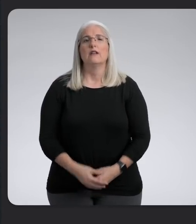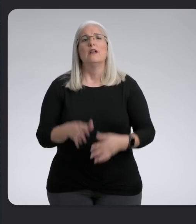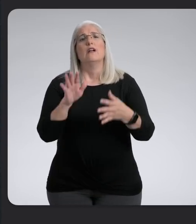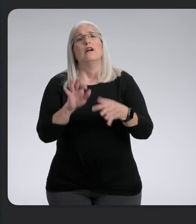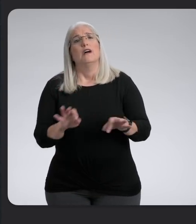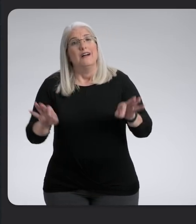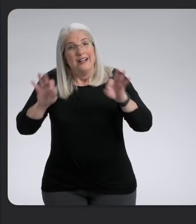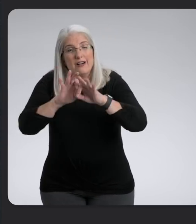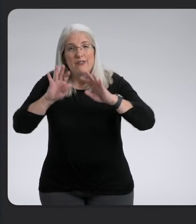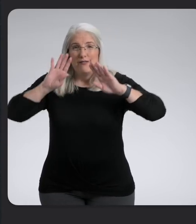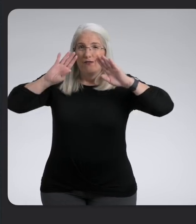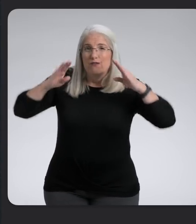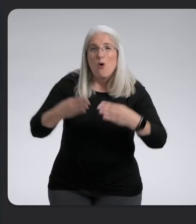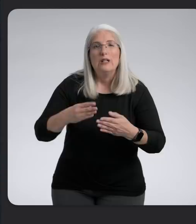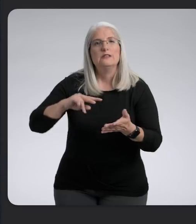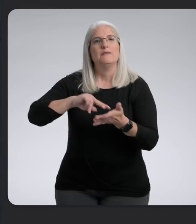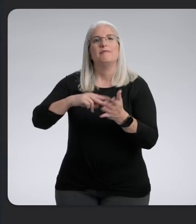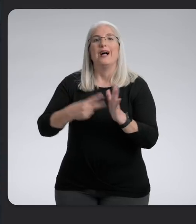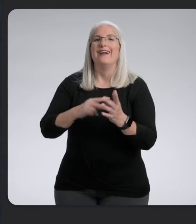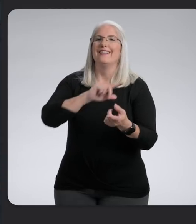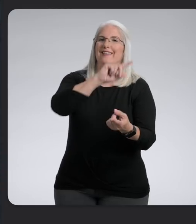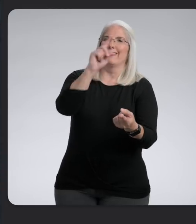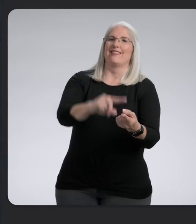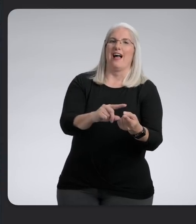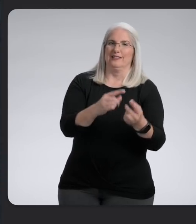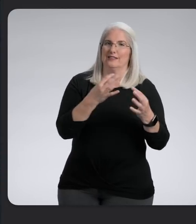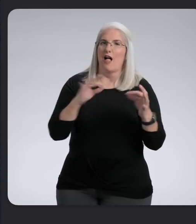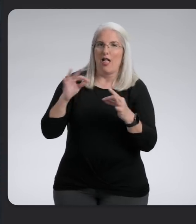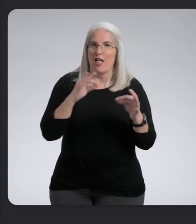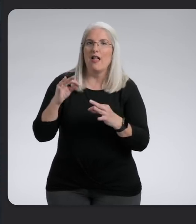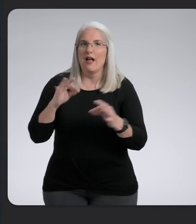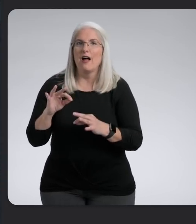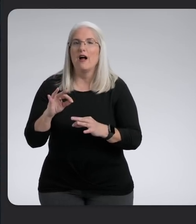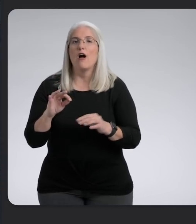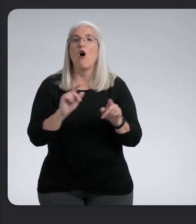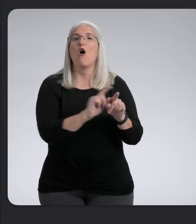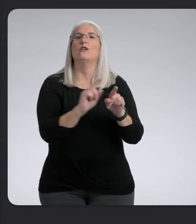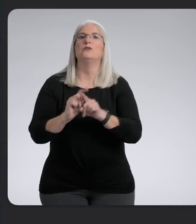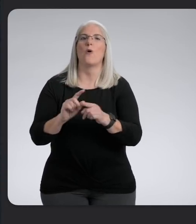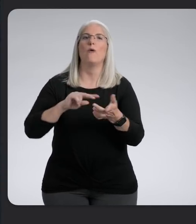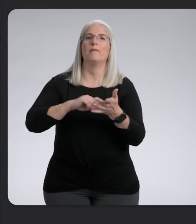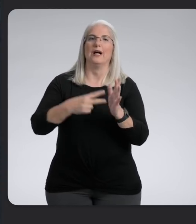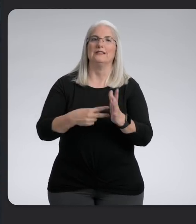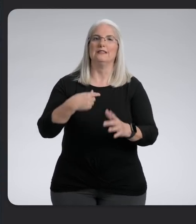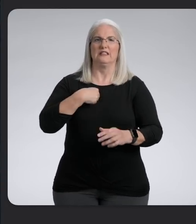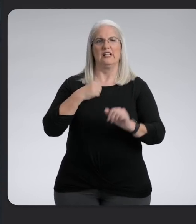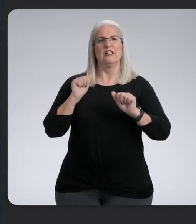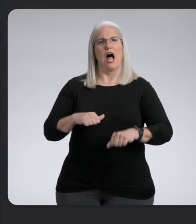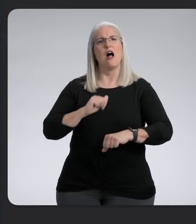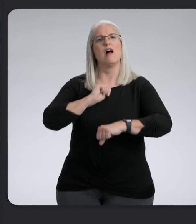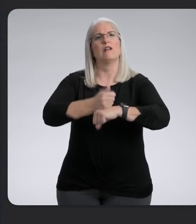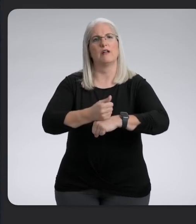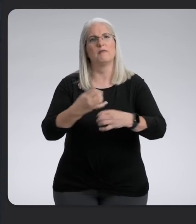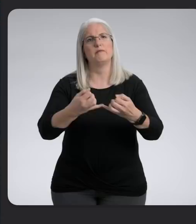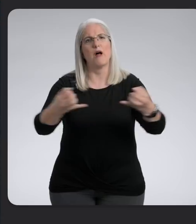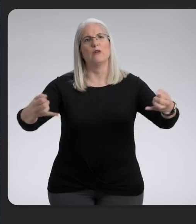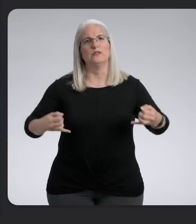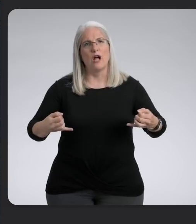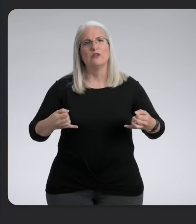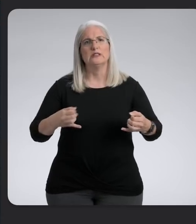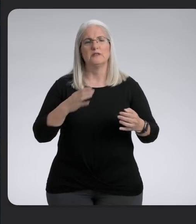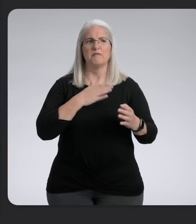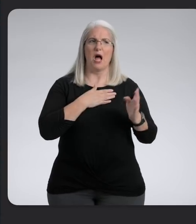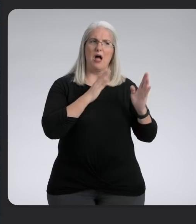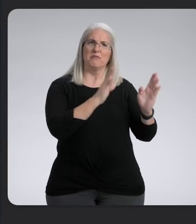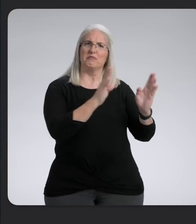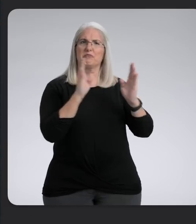distraction from others, it's also about drawing boundaries for yourself. There may be periods in your day when you want to be